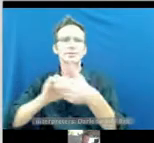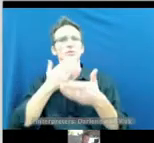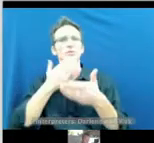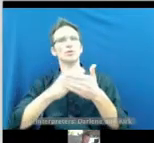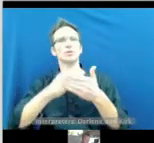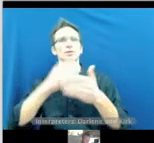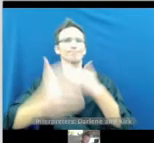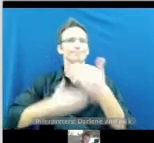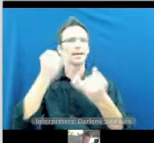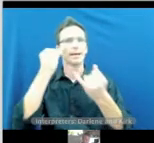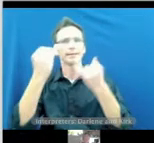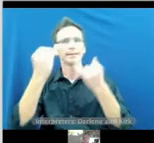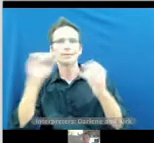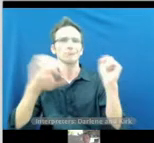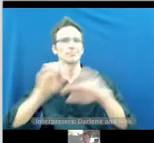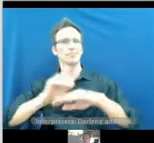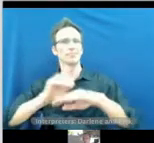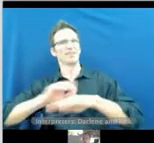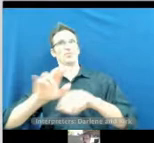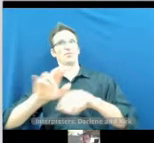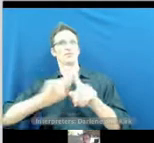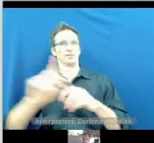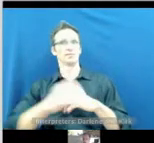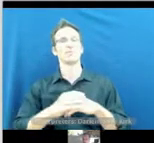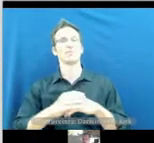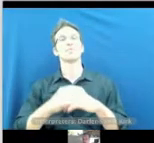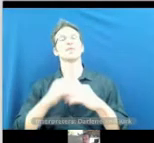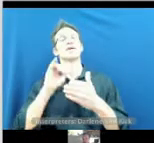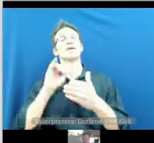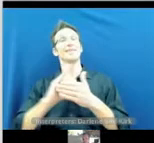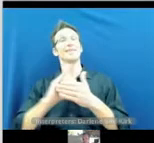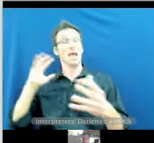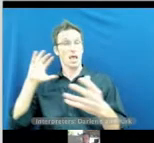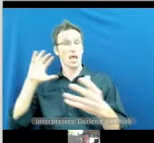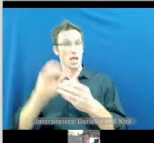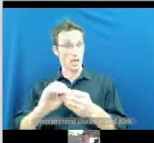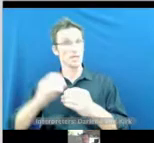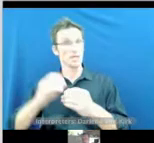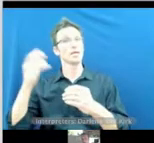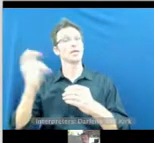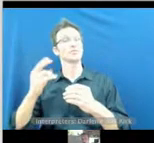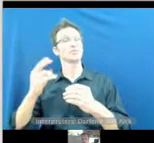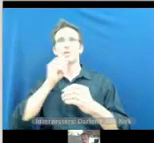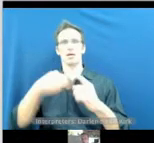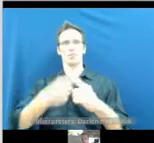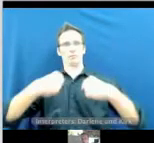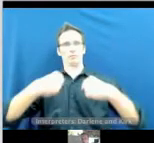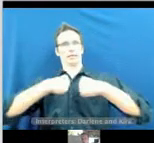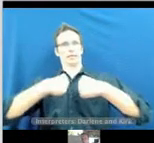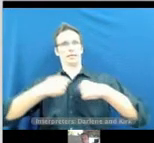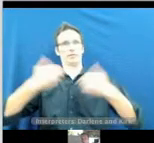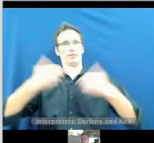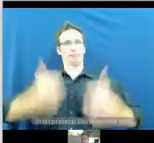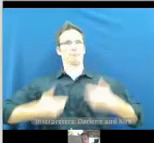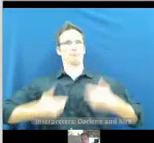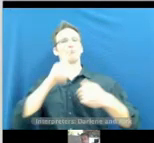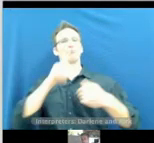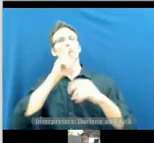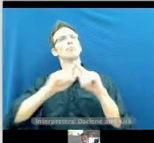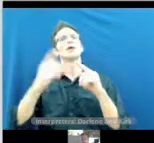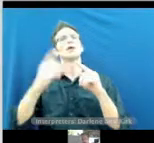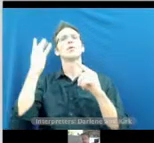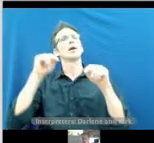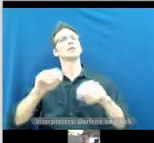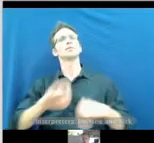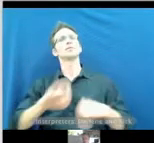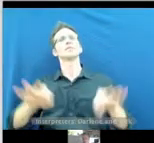you. So anyway, so just kind of leading to not so much about me per se, but just about why this is an important issue